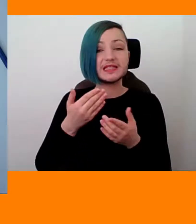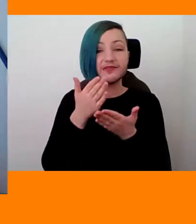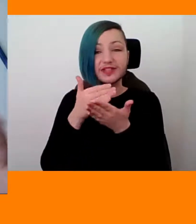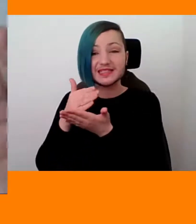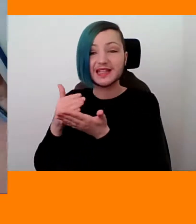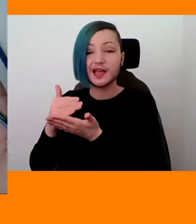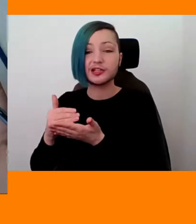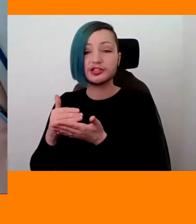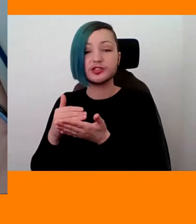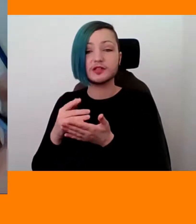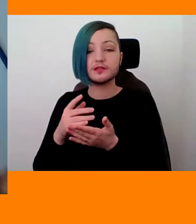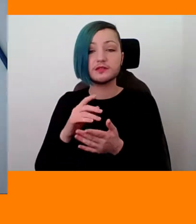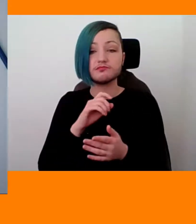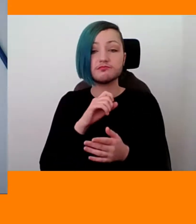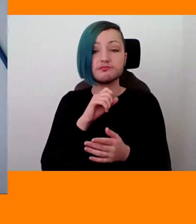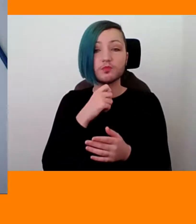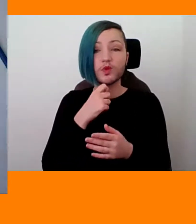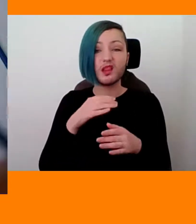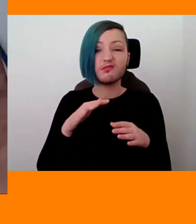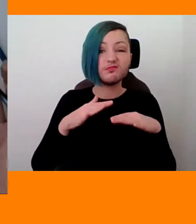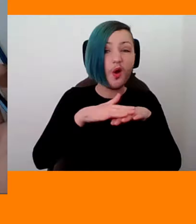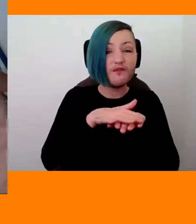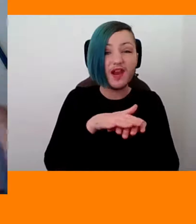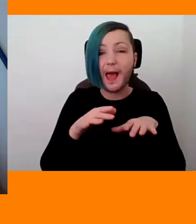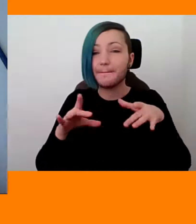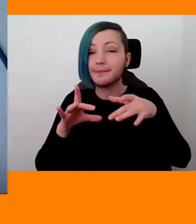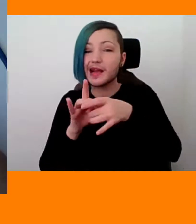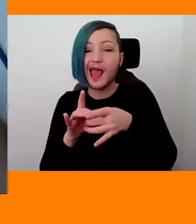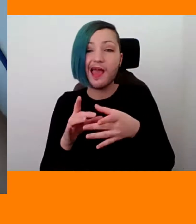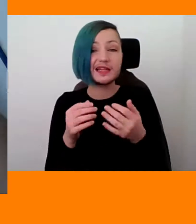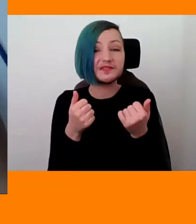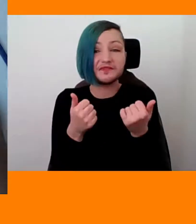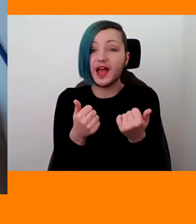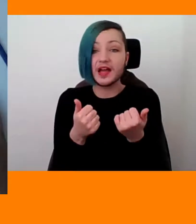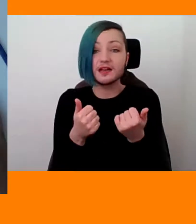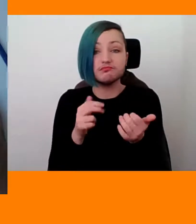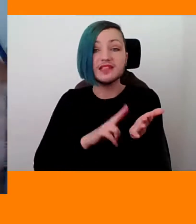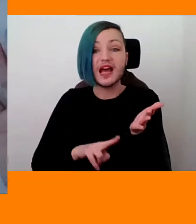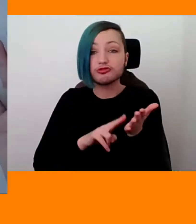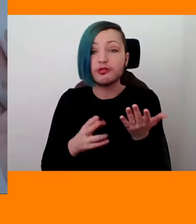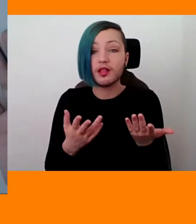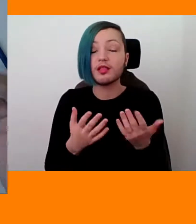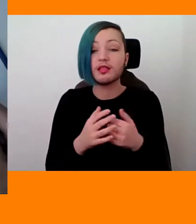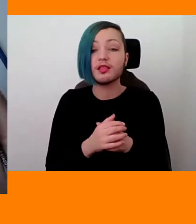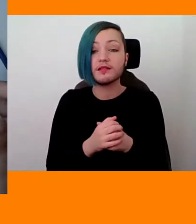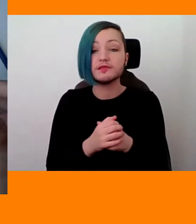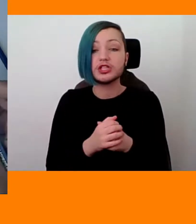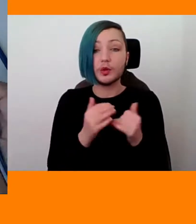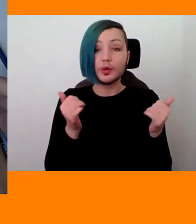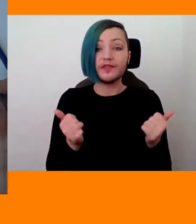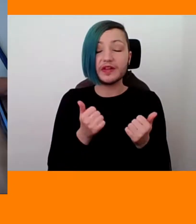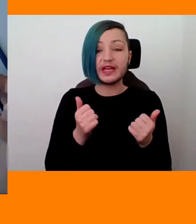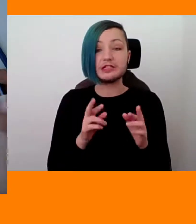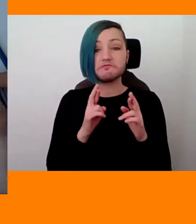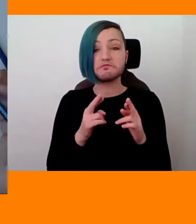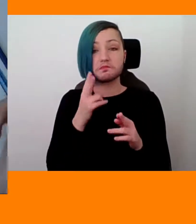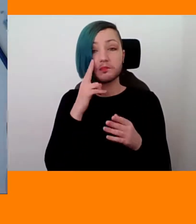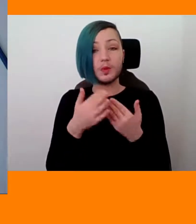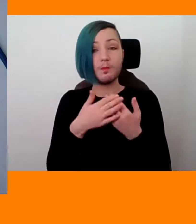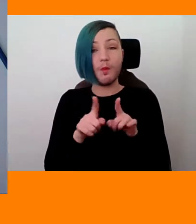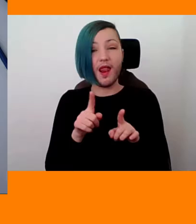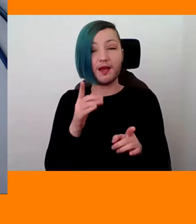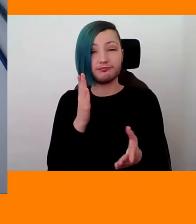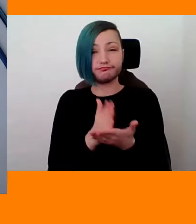here, they're just going to look like they're overlapping or connecting. And once that's finished, it should hopefully look a little bit more like real